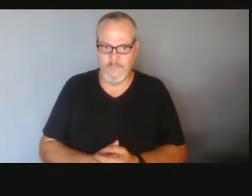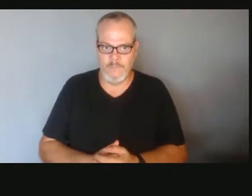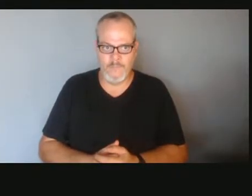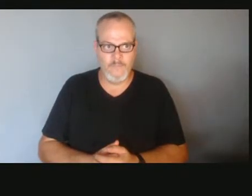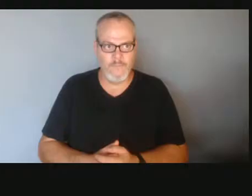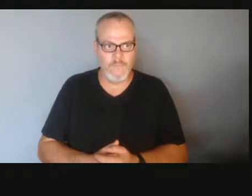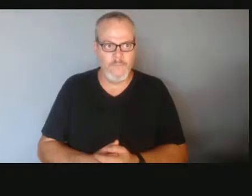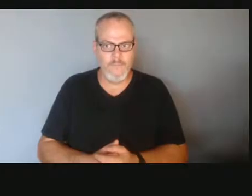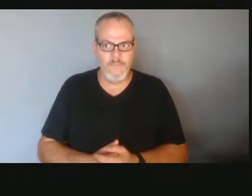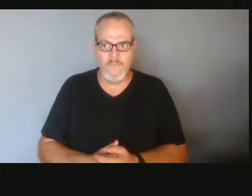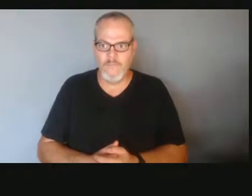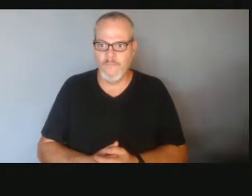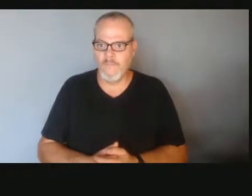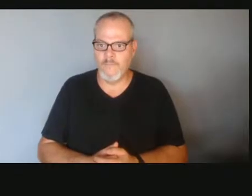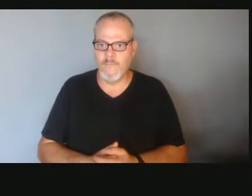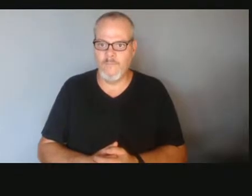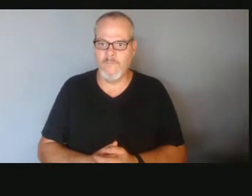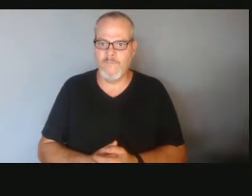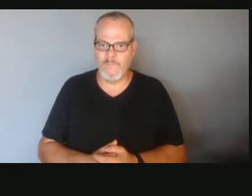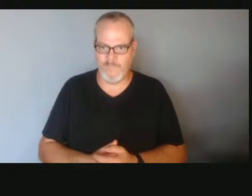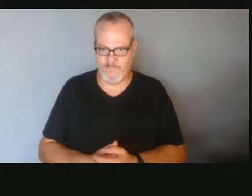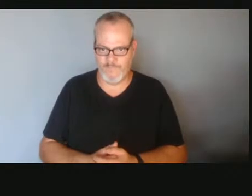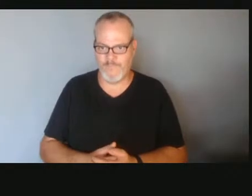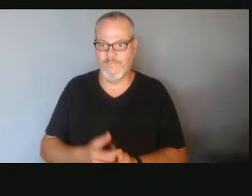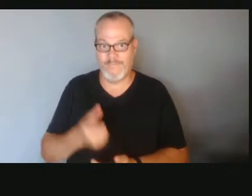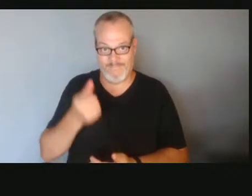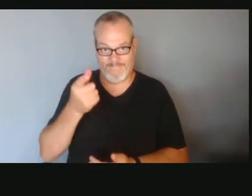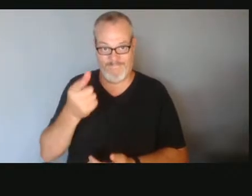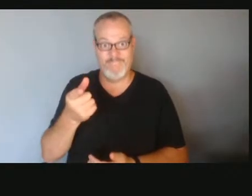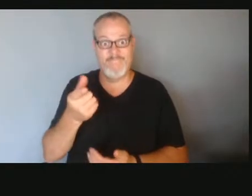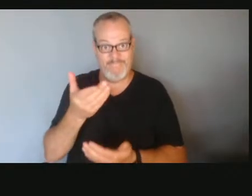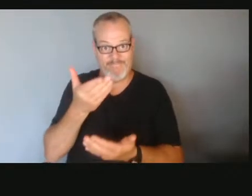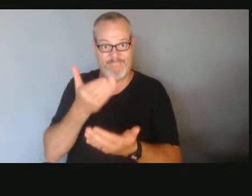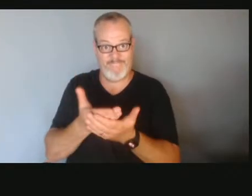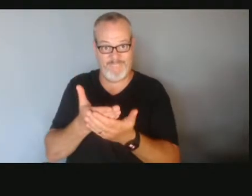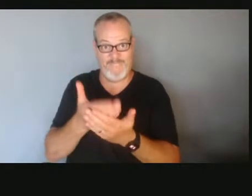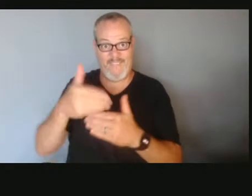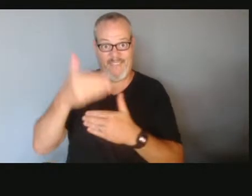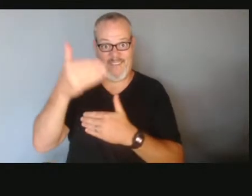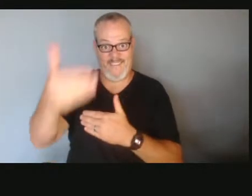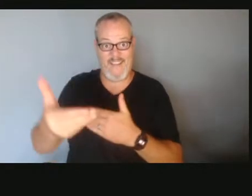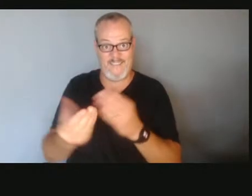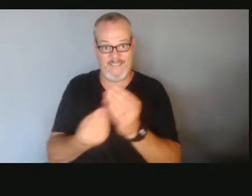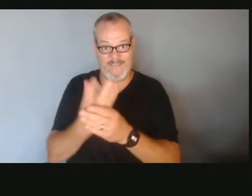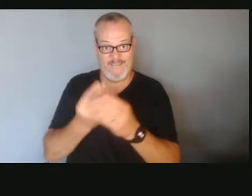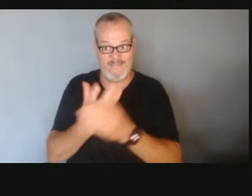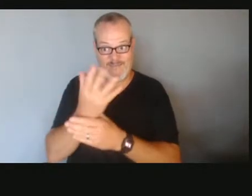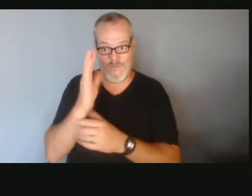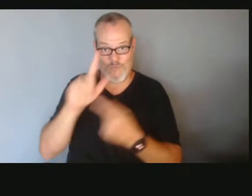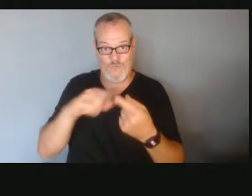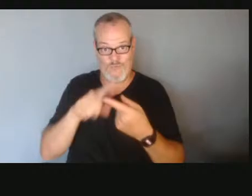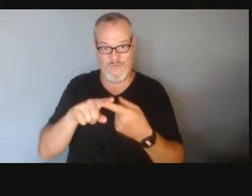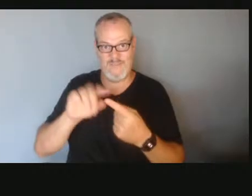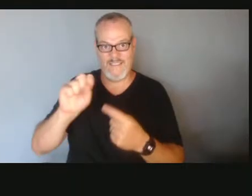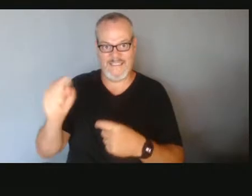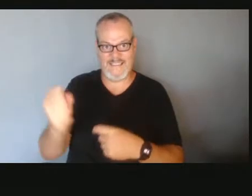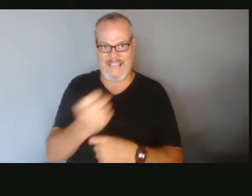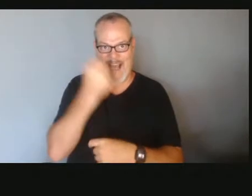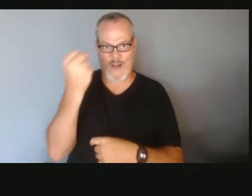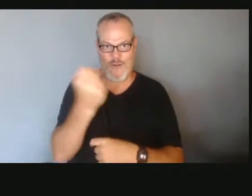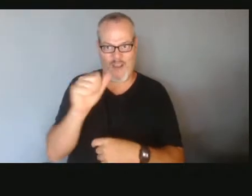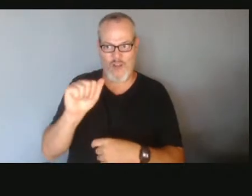So in their summary, they're noting models show fountains likely to start between August 16th, that would be on Saturday, and August 20th.